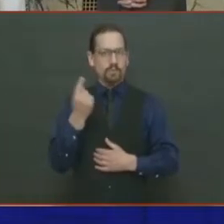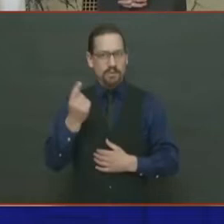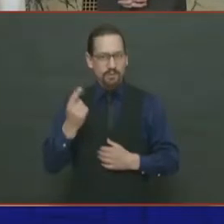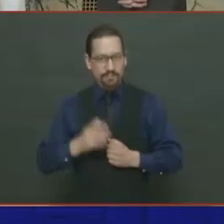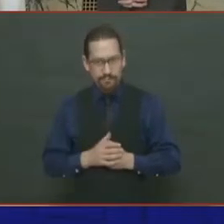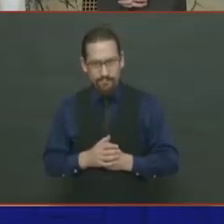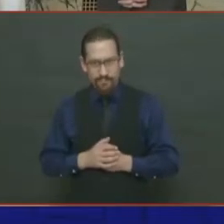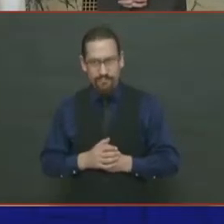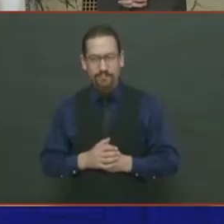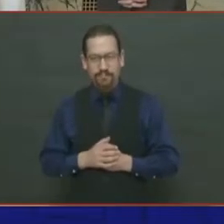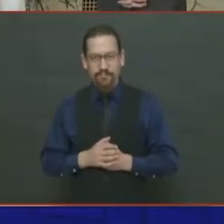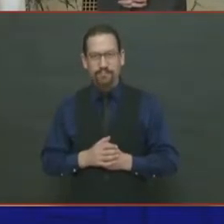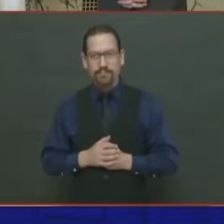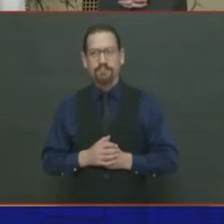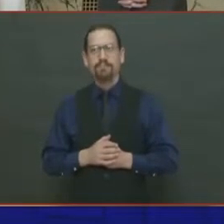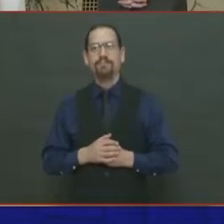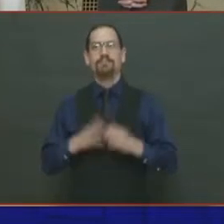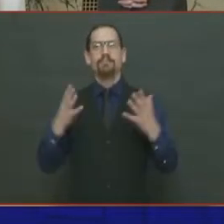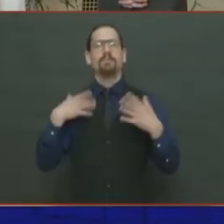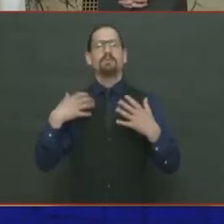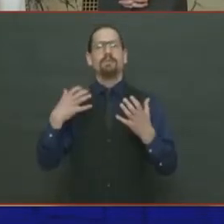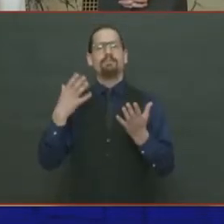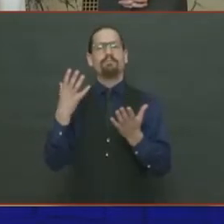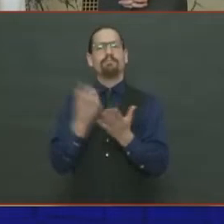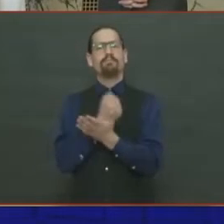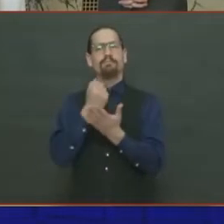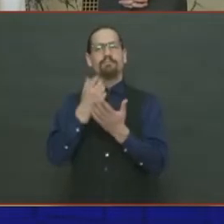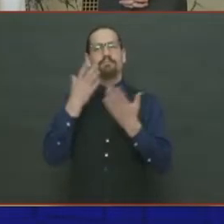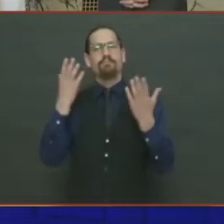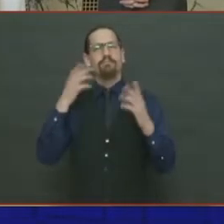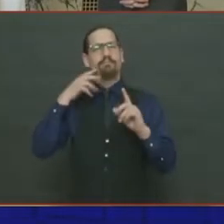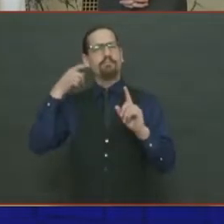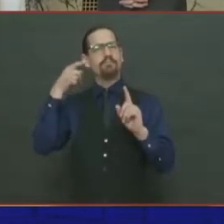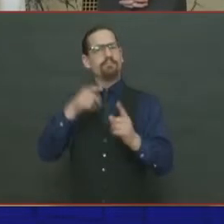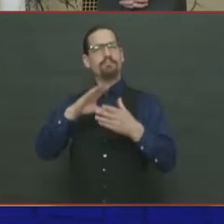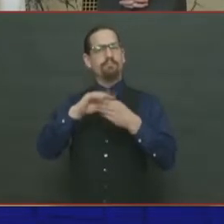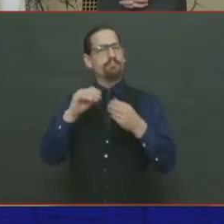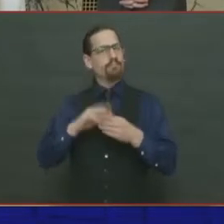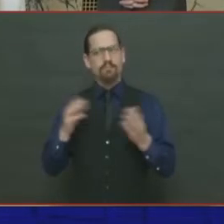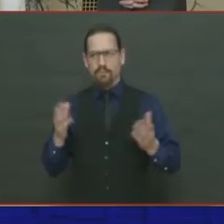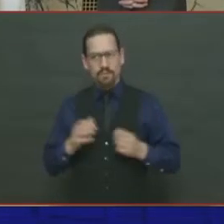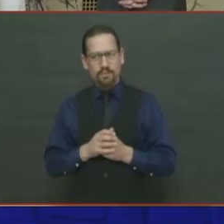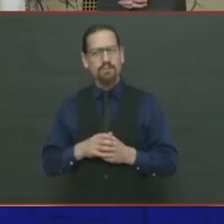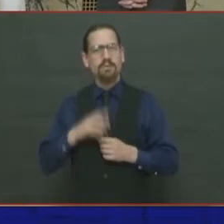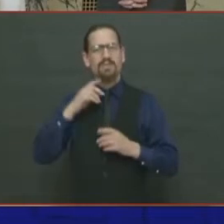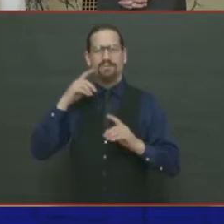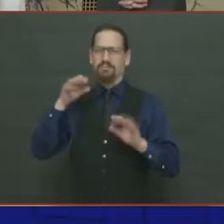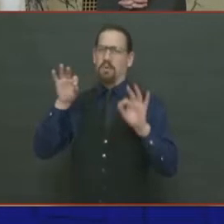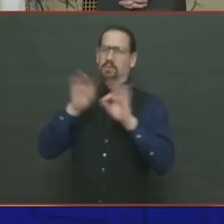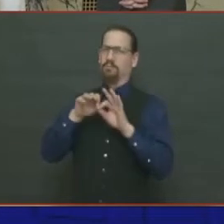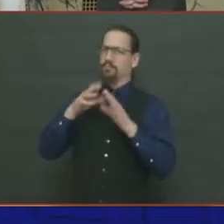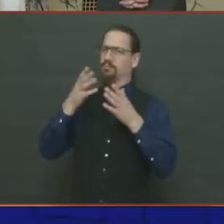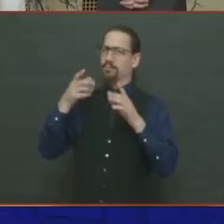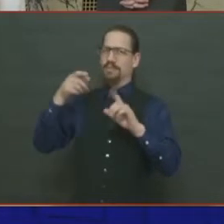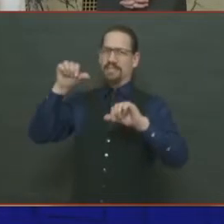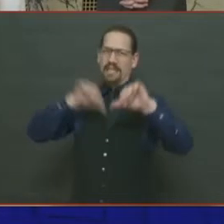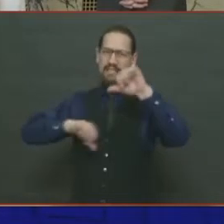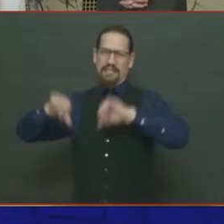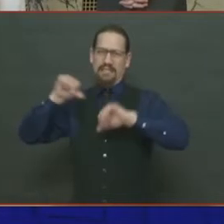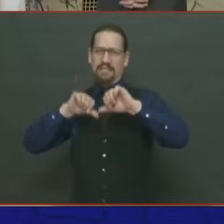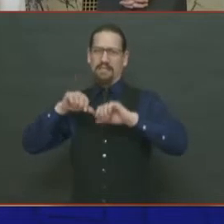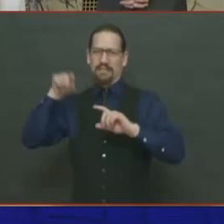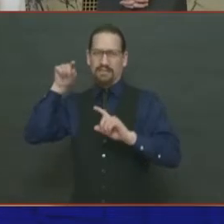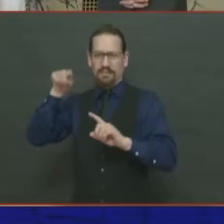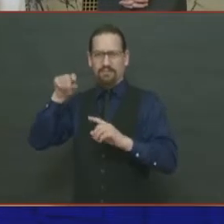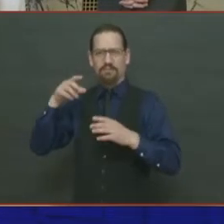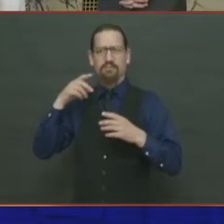really reiterate the science and public health rationale behind the approach we are taking